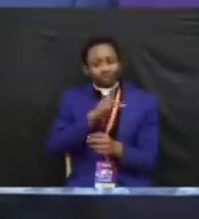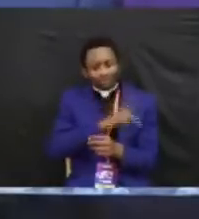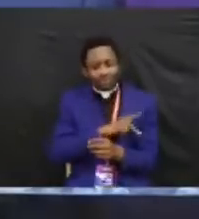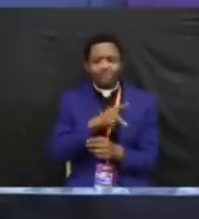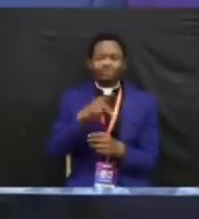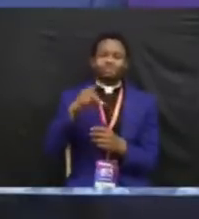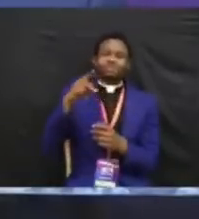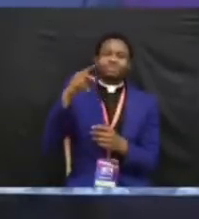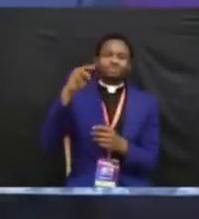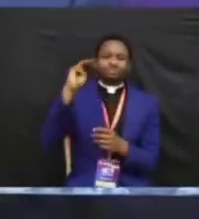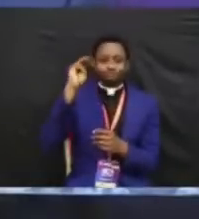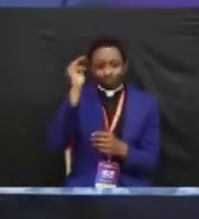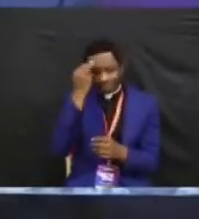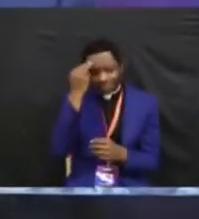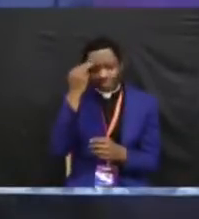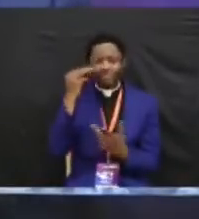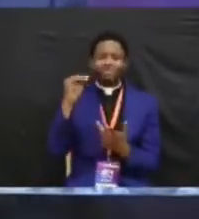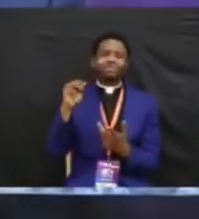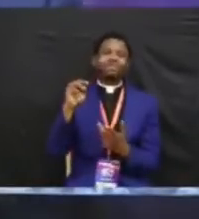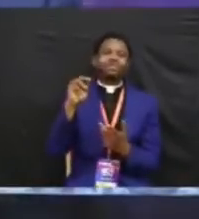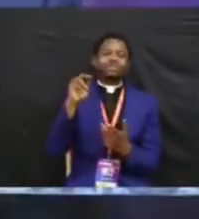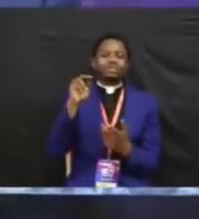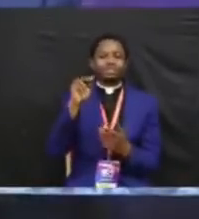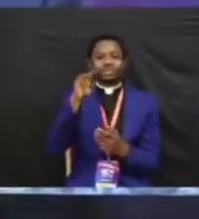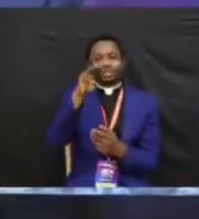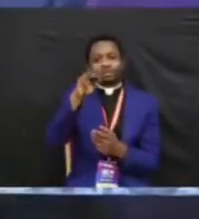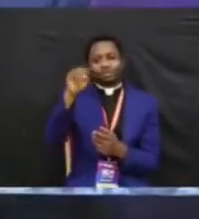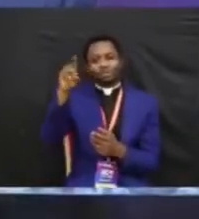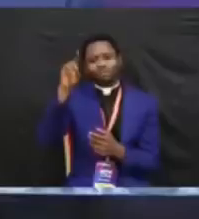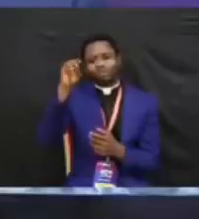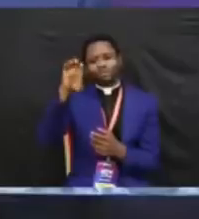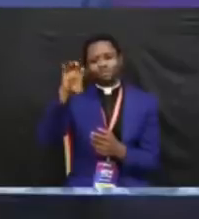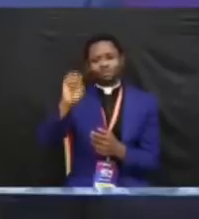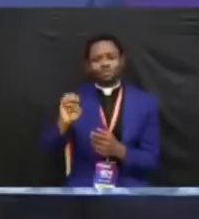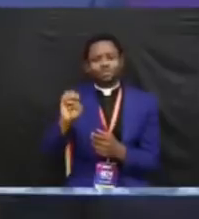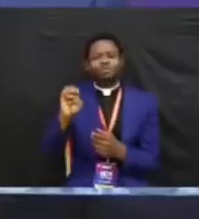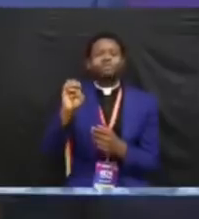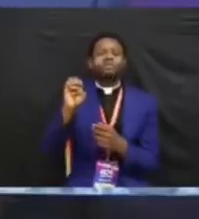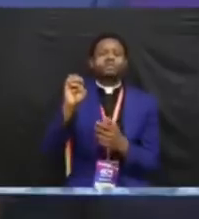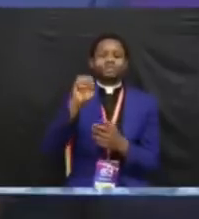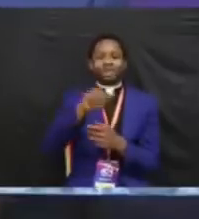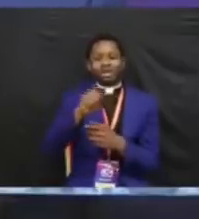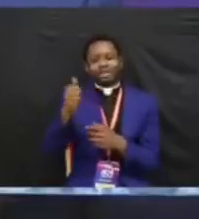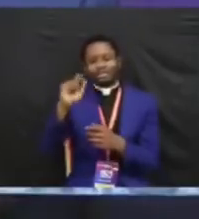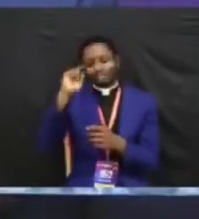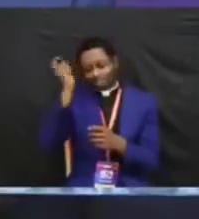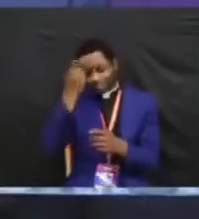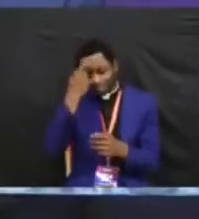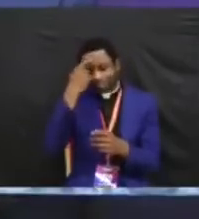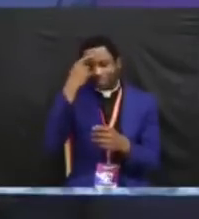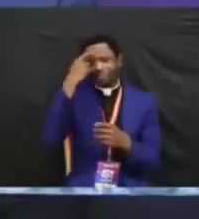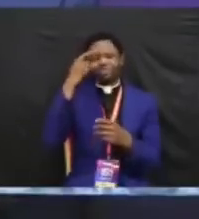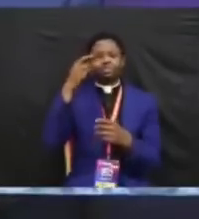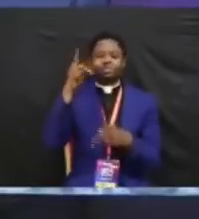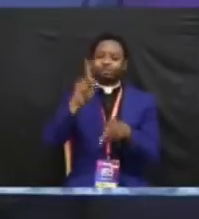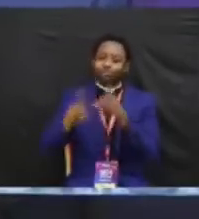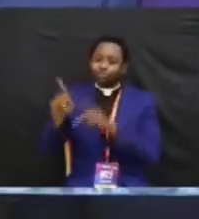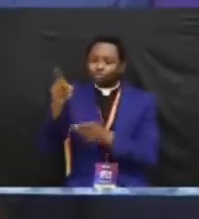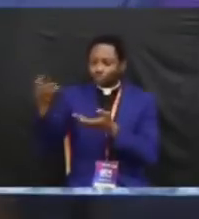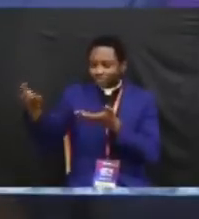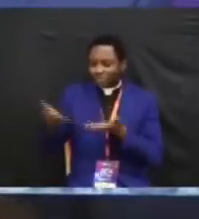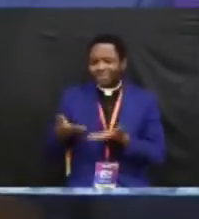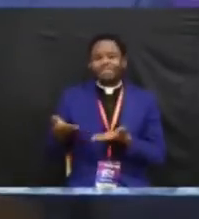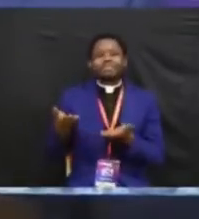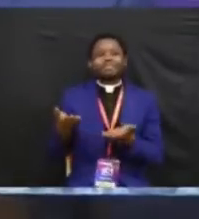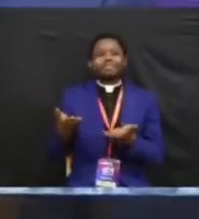state metropolitan municipal and district chief executives other government functionaries here present